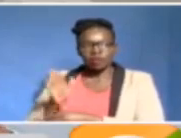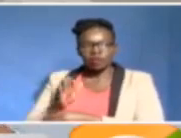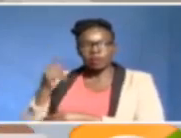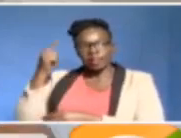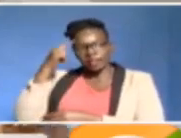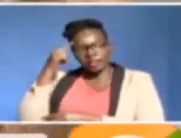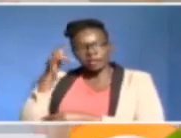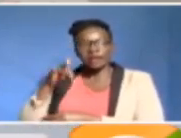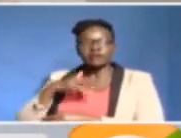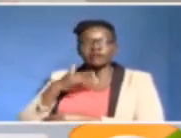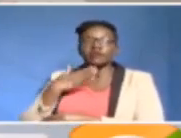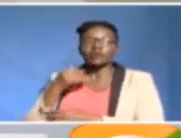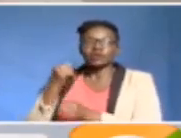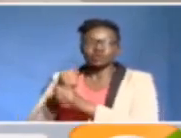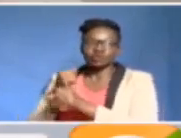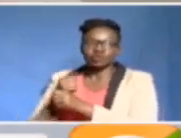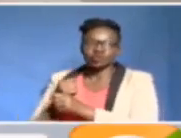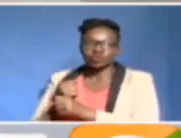do.